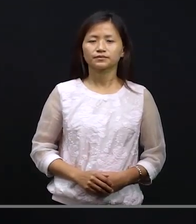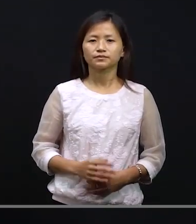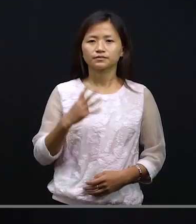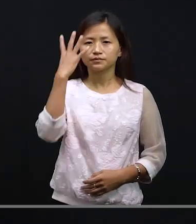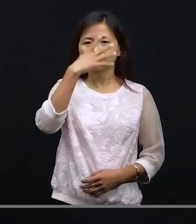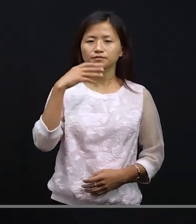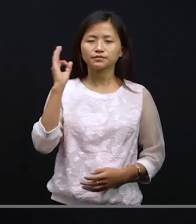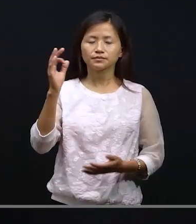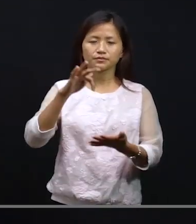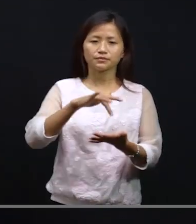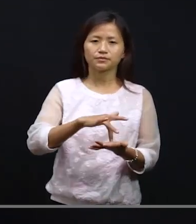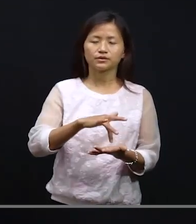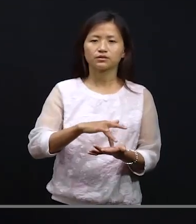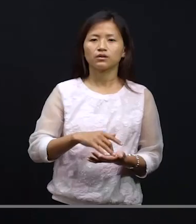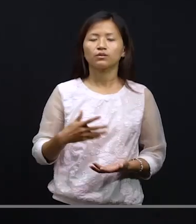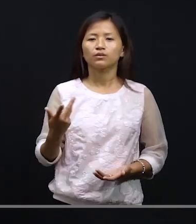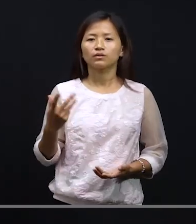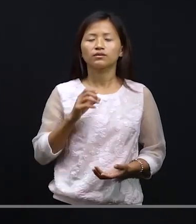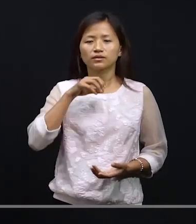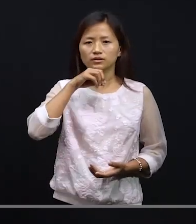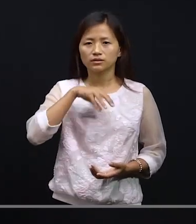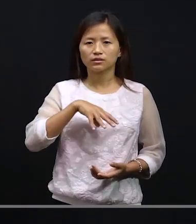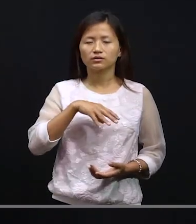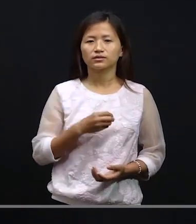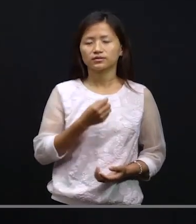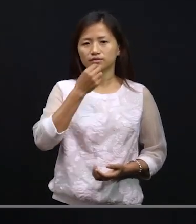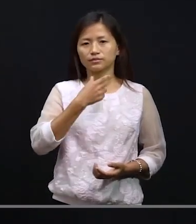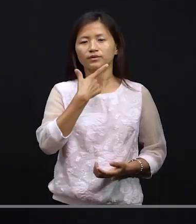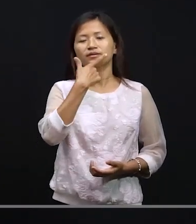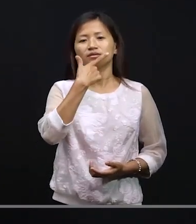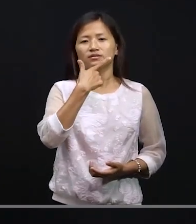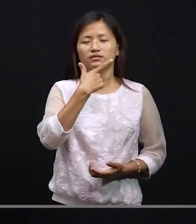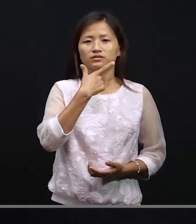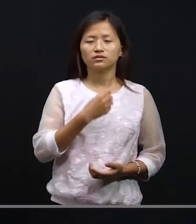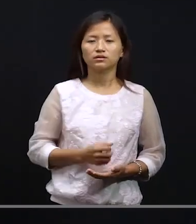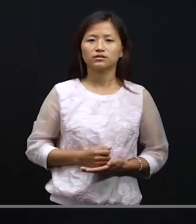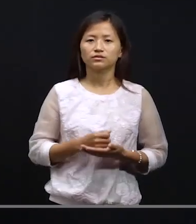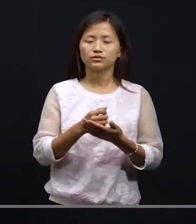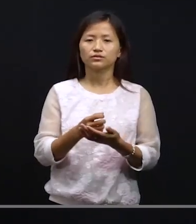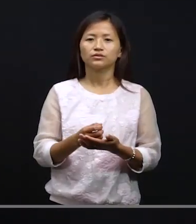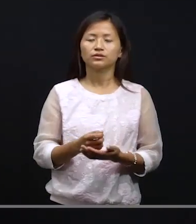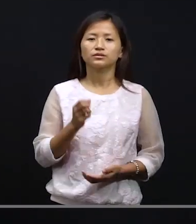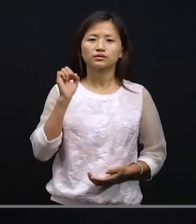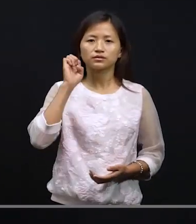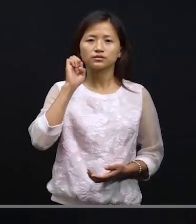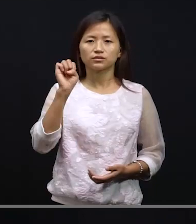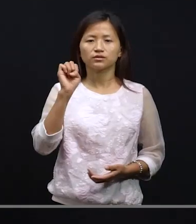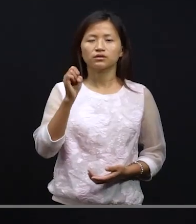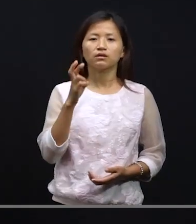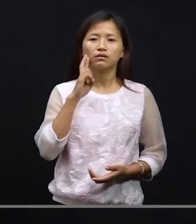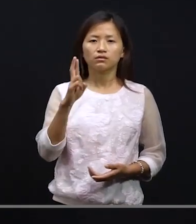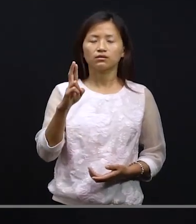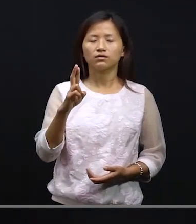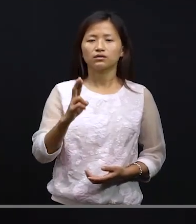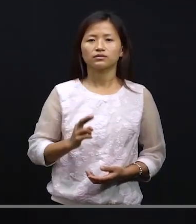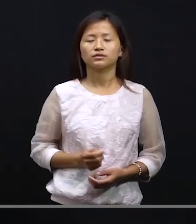a beautiful place where a young lady came out smiling, and she said that she would hire the man and give